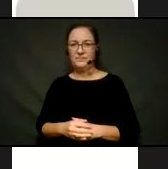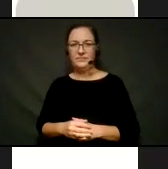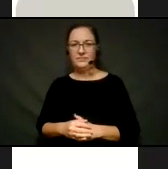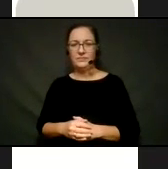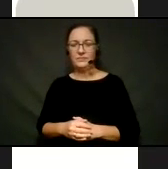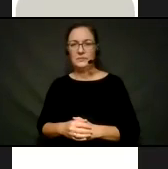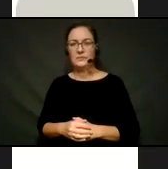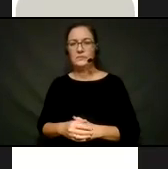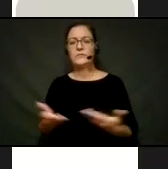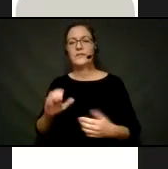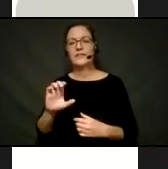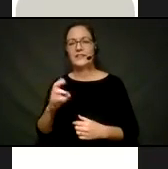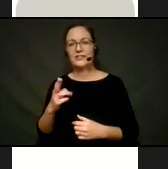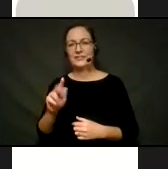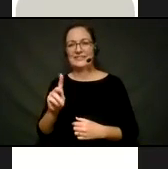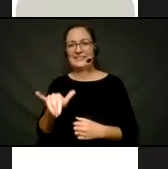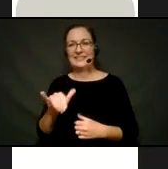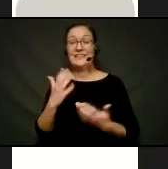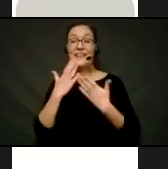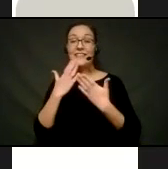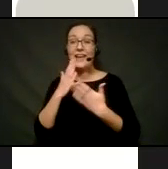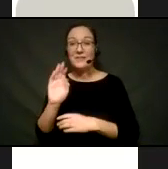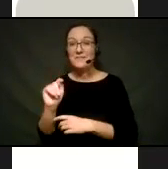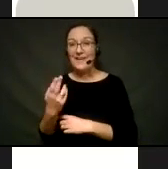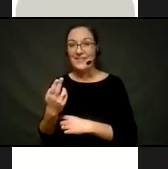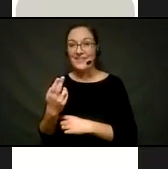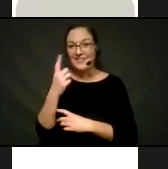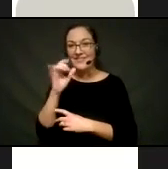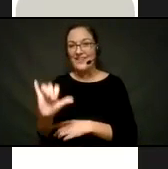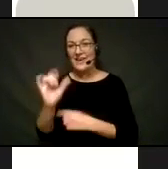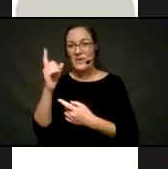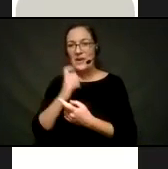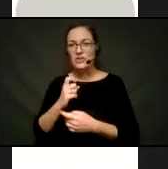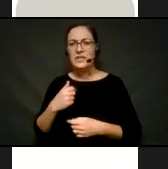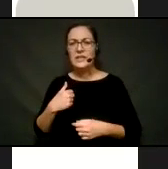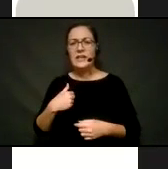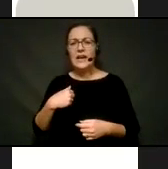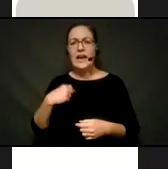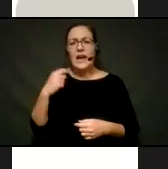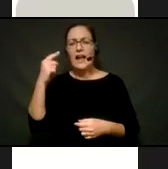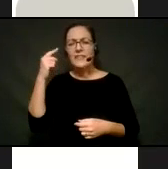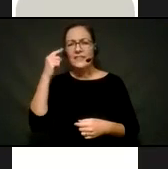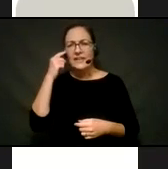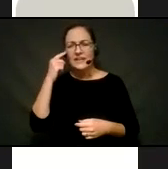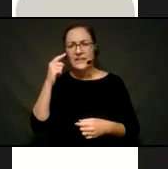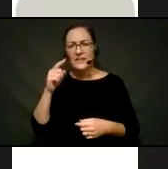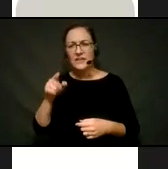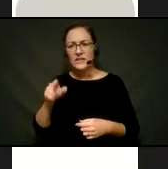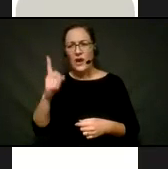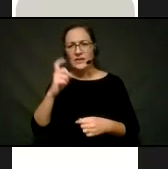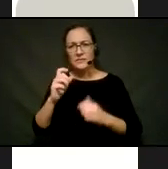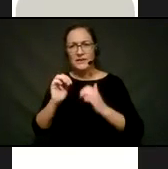This is Christy. Thanks so much, Beth, for the question. I think you're asking how you can get your